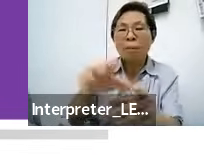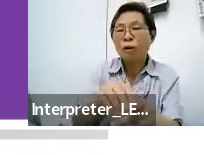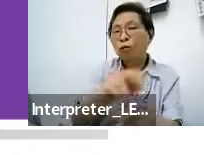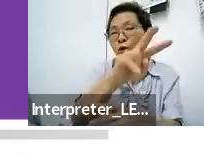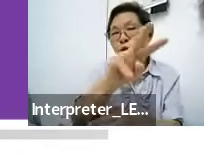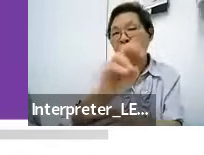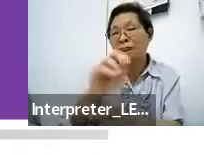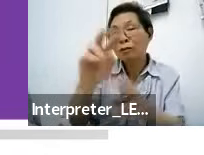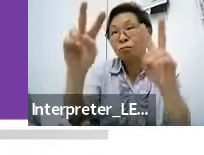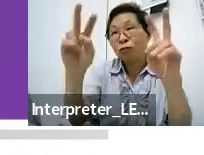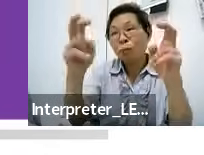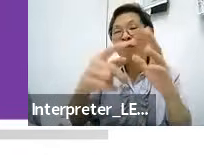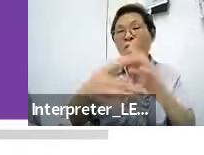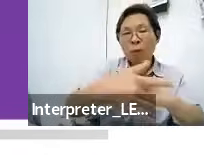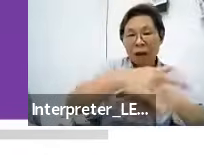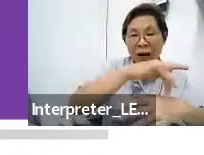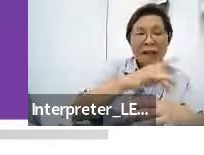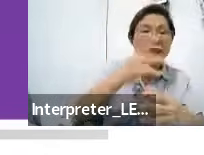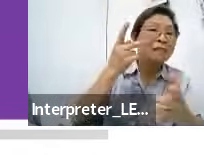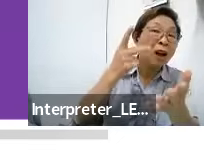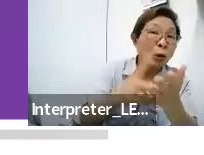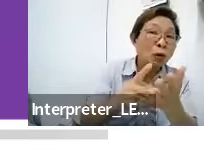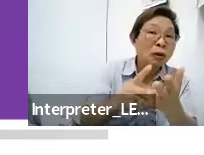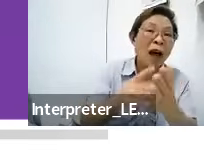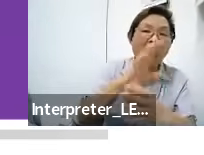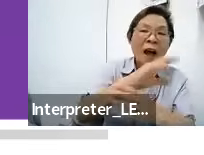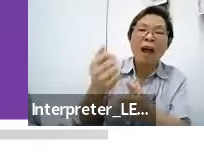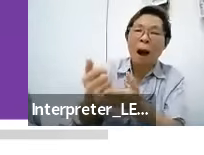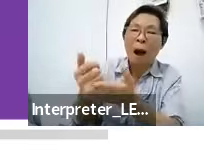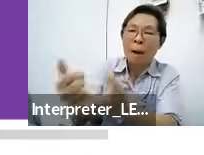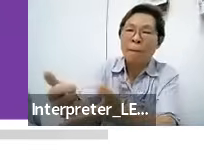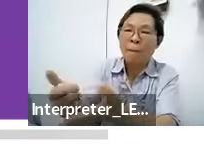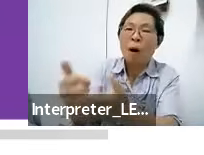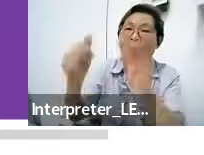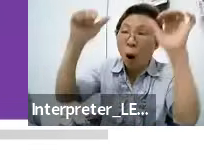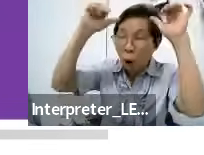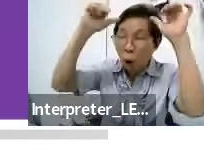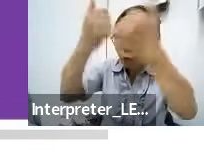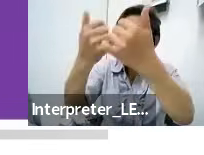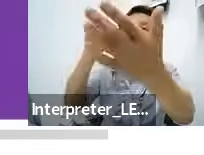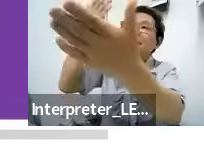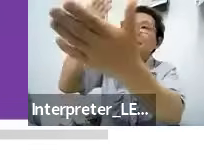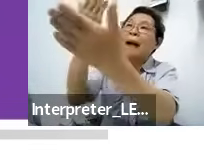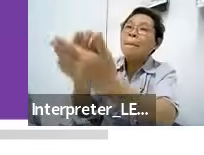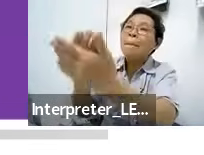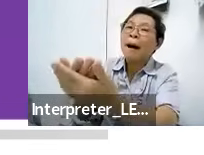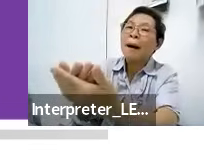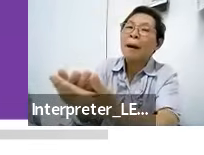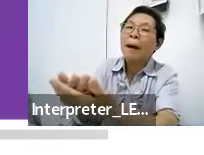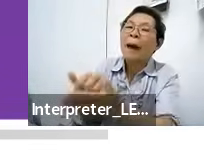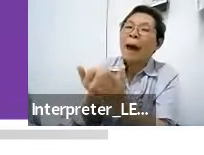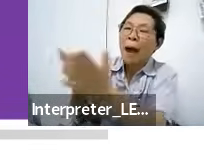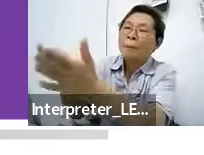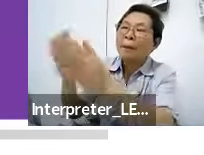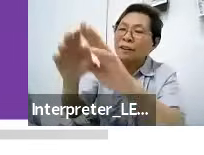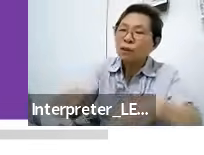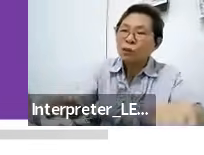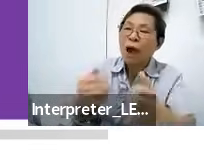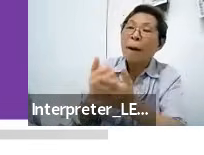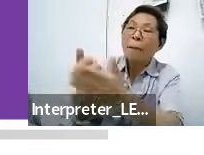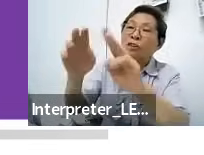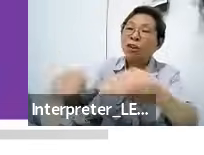topics, from the early diagnosis and intervention of autism up to until helping children